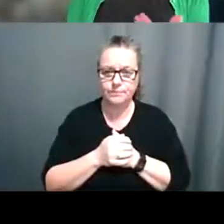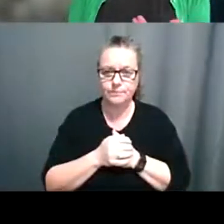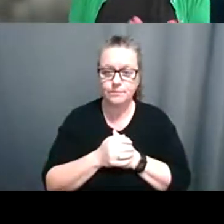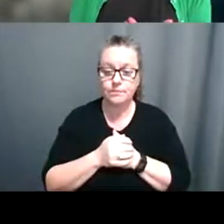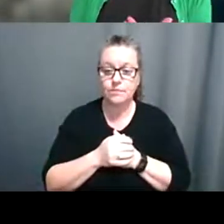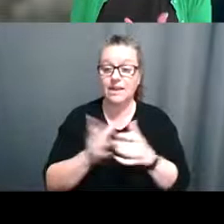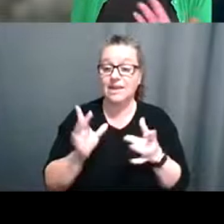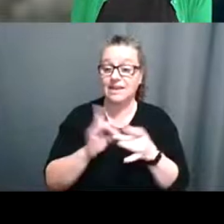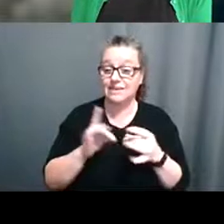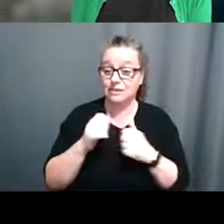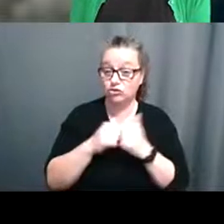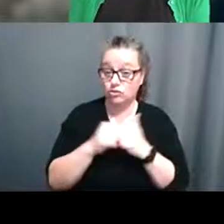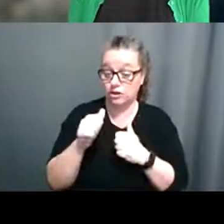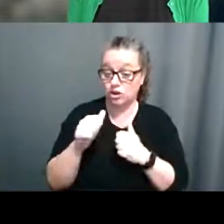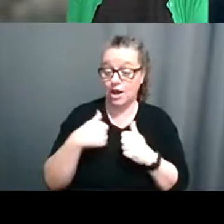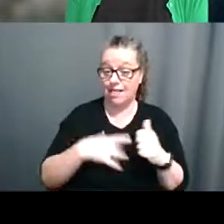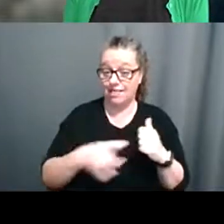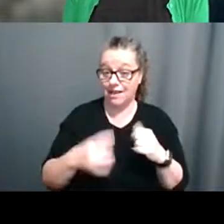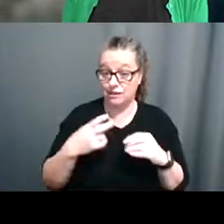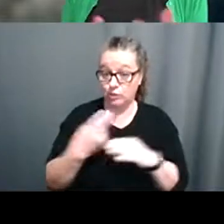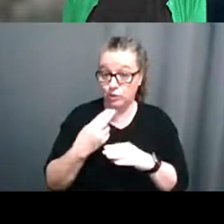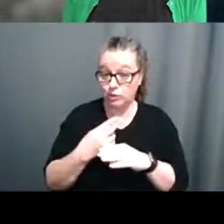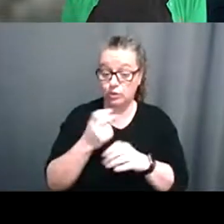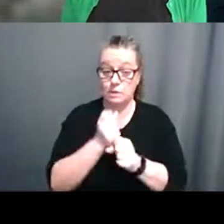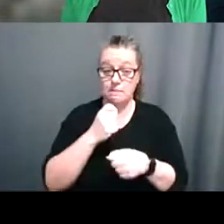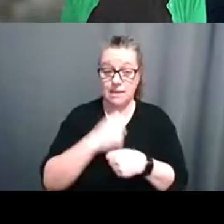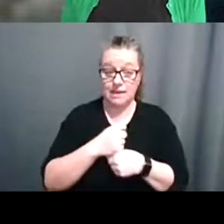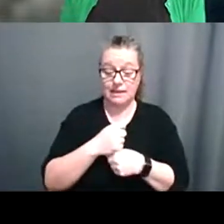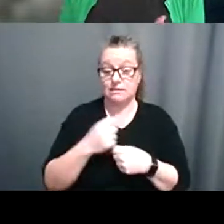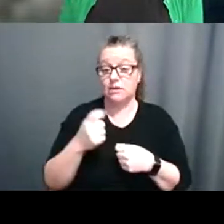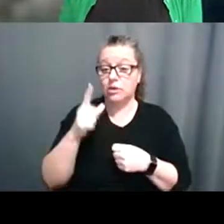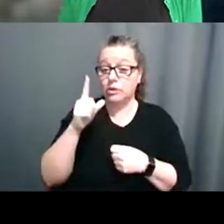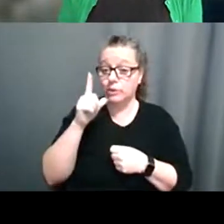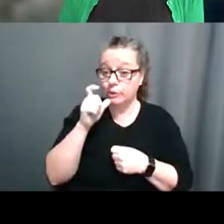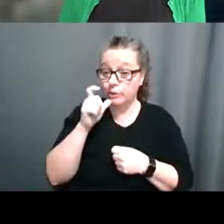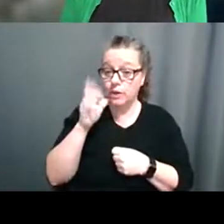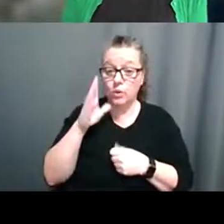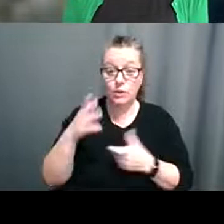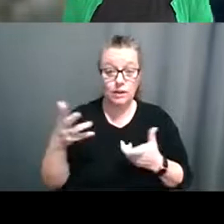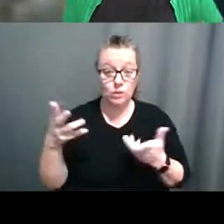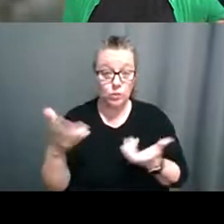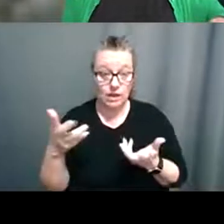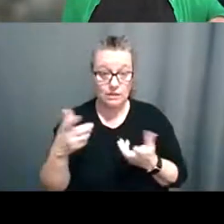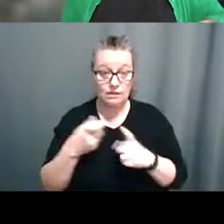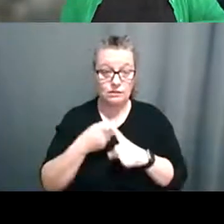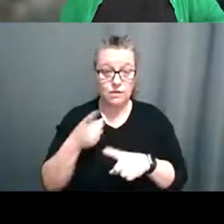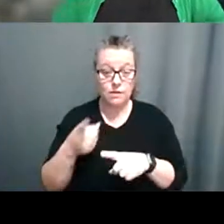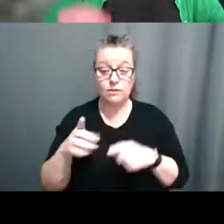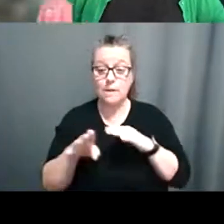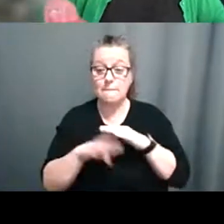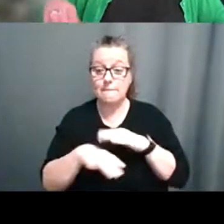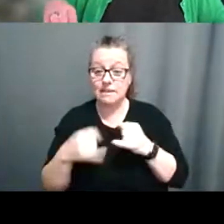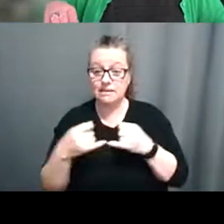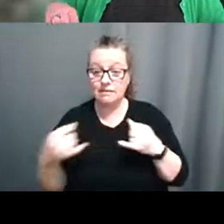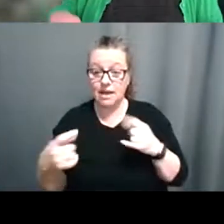that I like to use when first creating a SMART goal is who will what, from your baseline